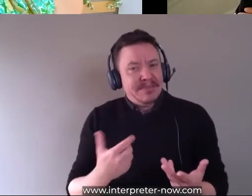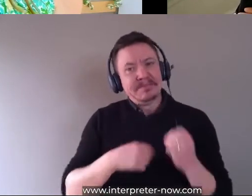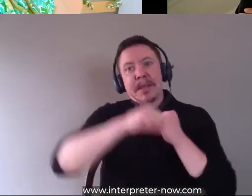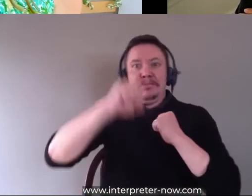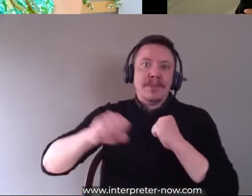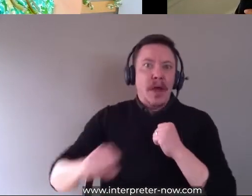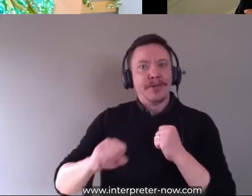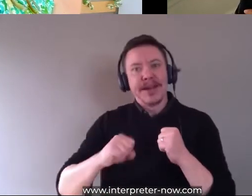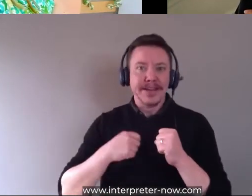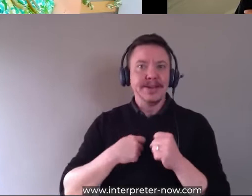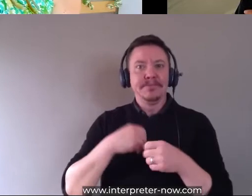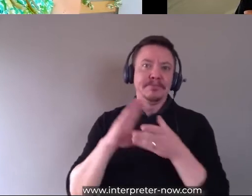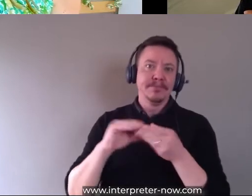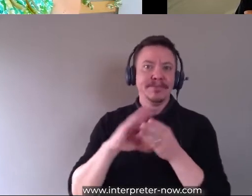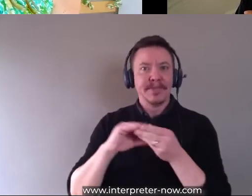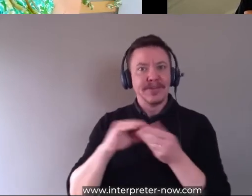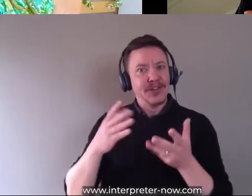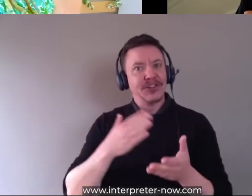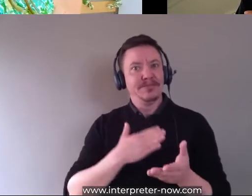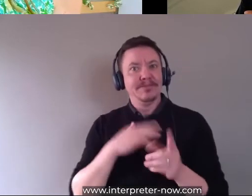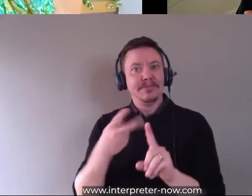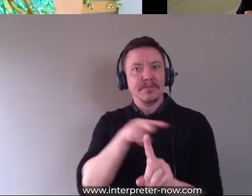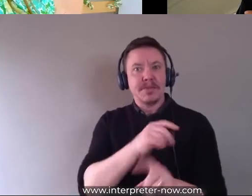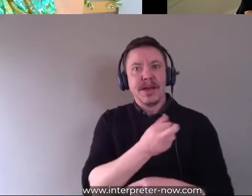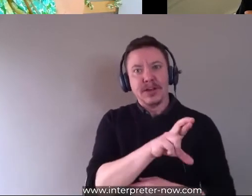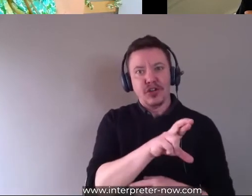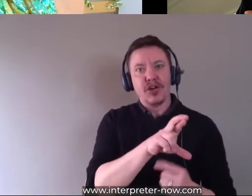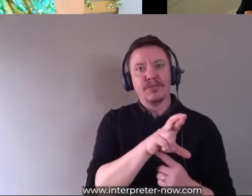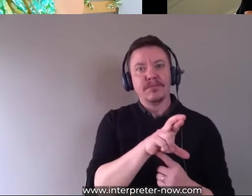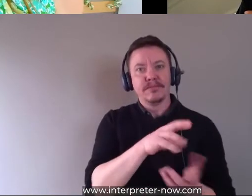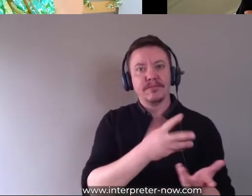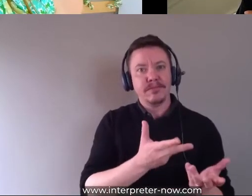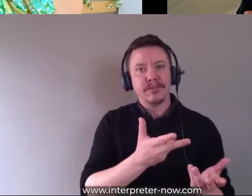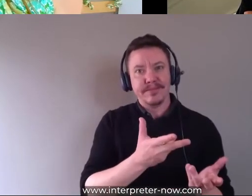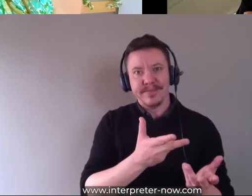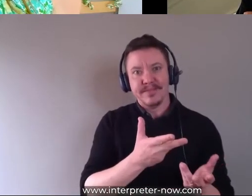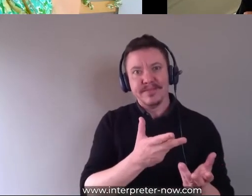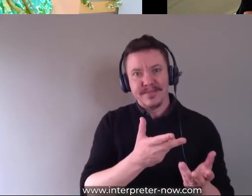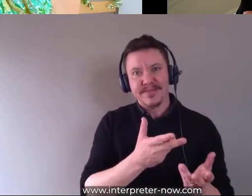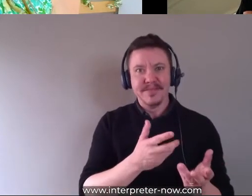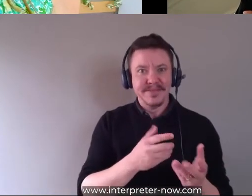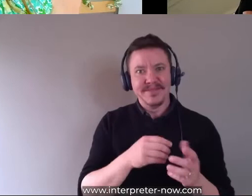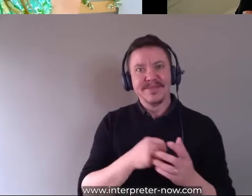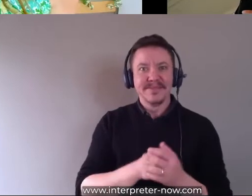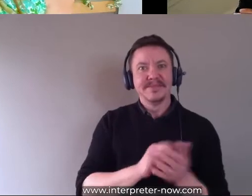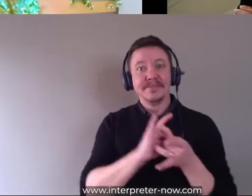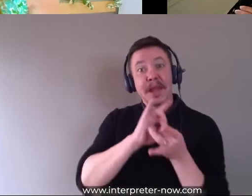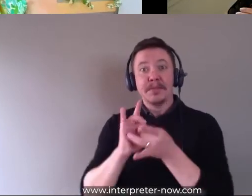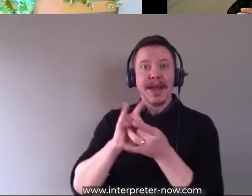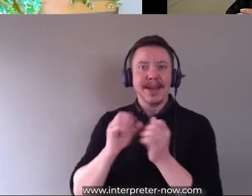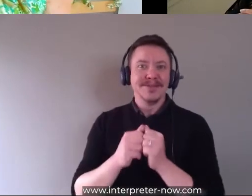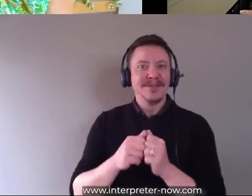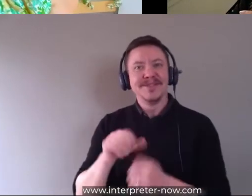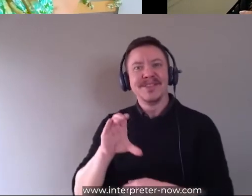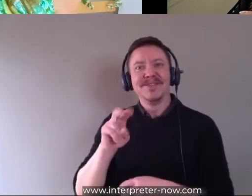version of my perspective on HR playing with venture capital. Wow.